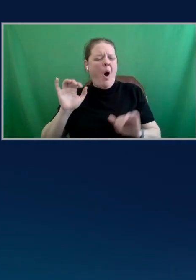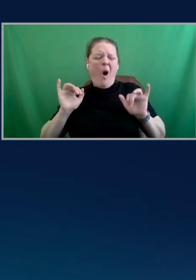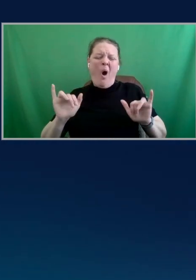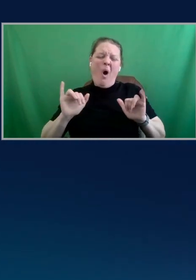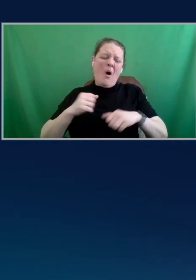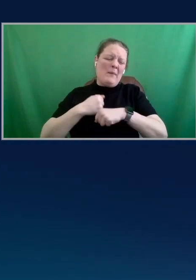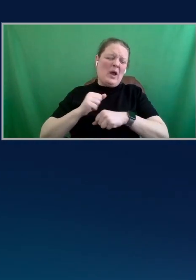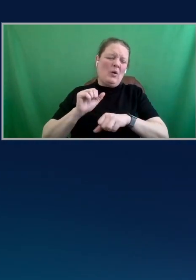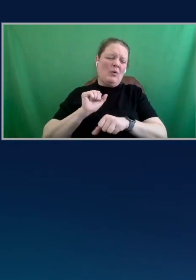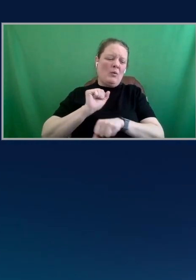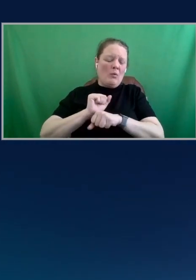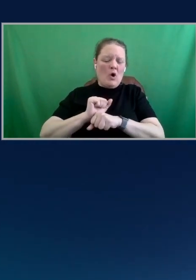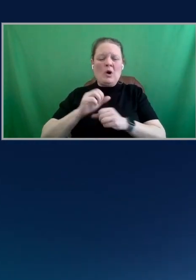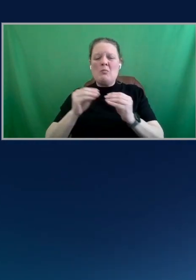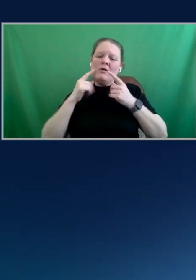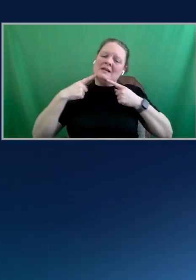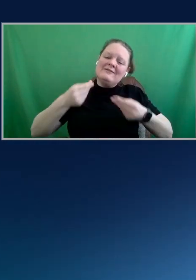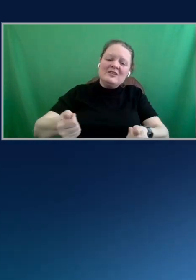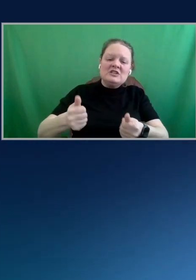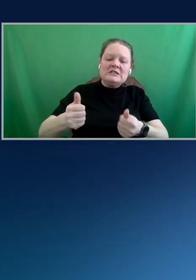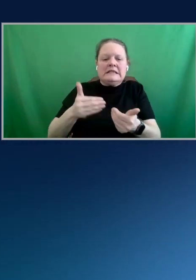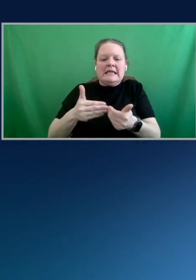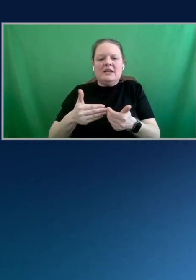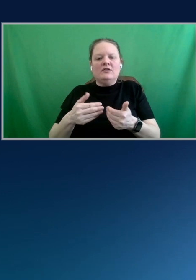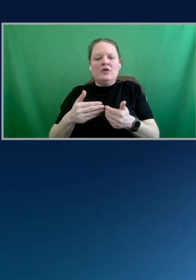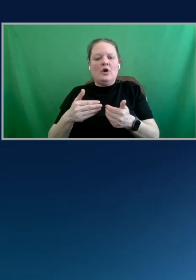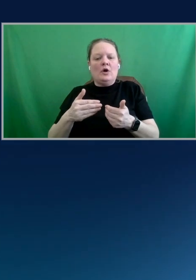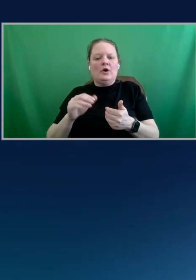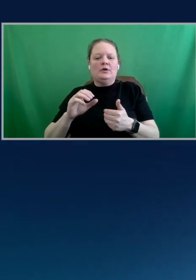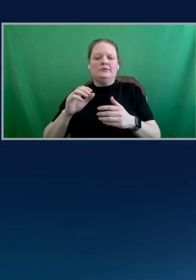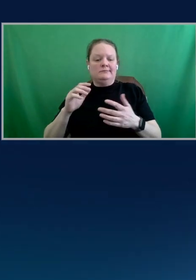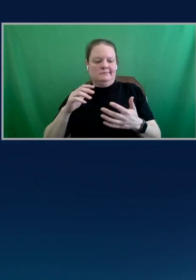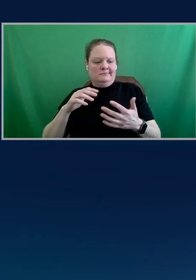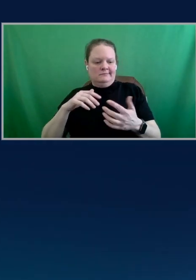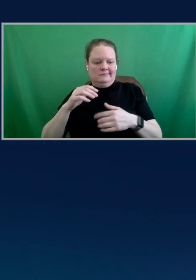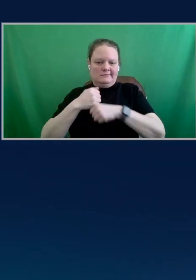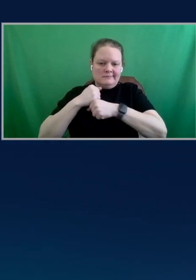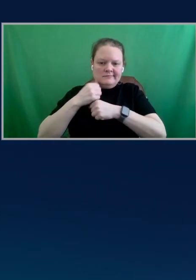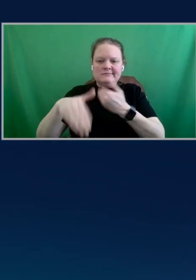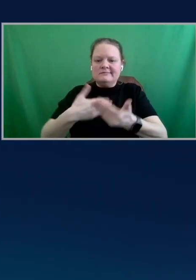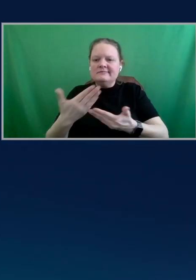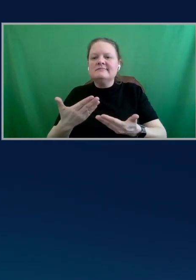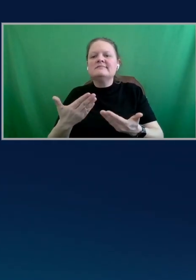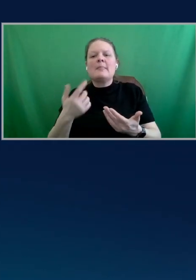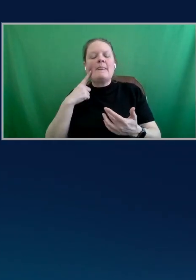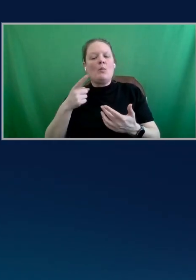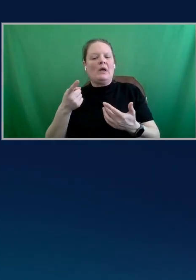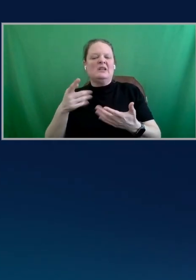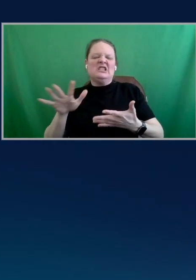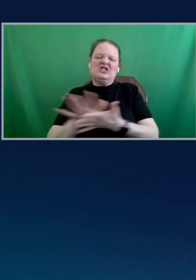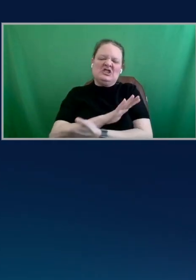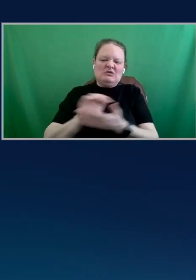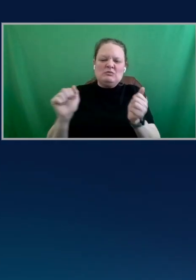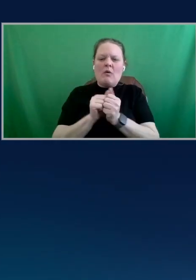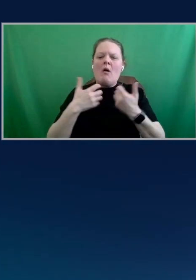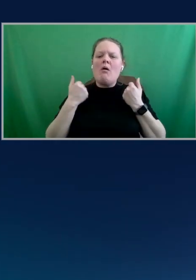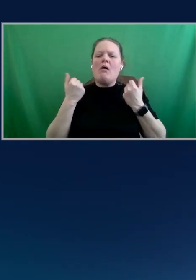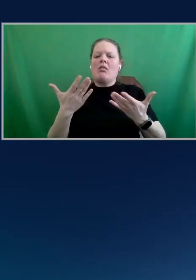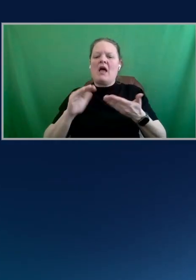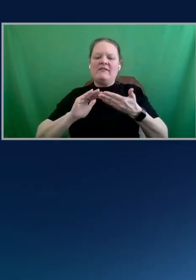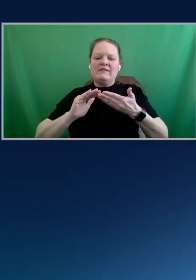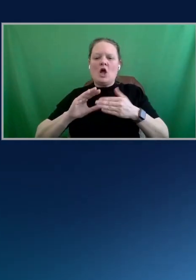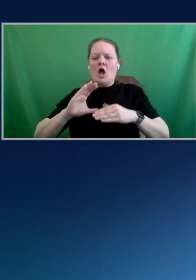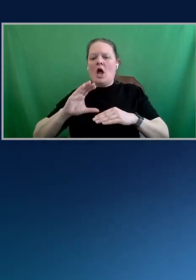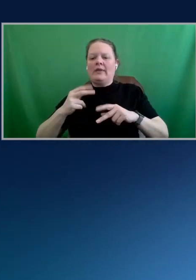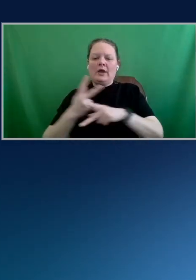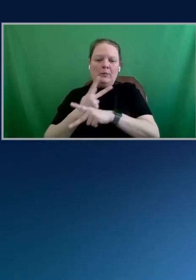efficient, making it easier to spin things up is going to decimate a lot of the computing industry. And